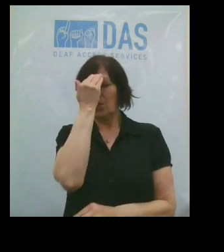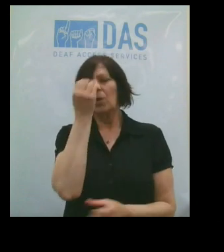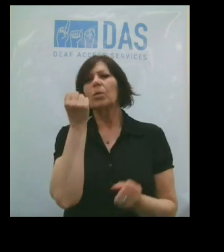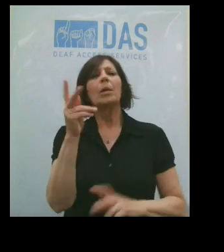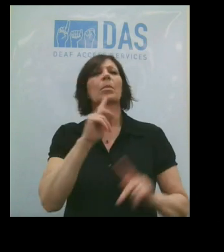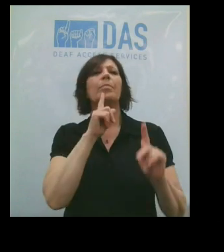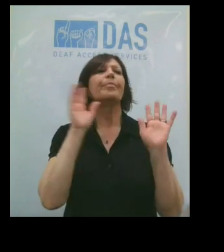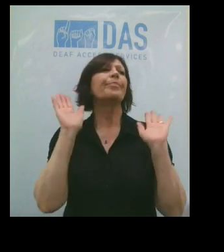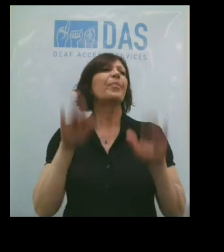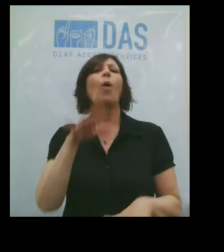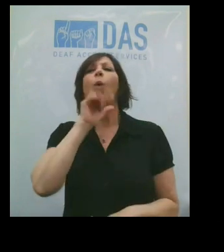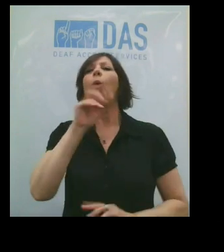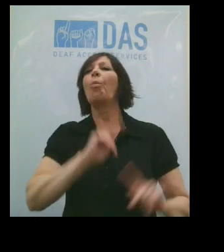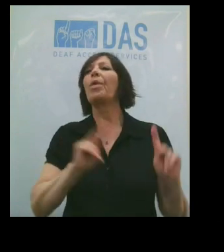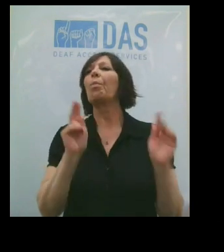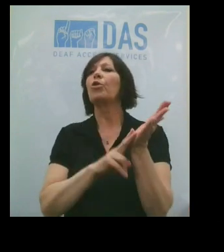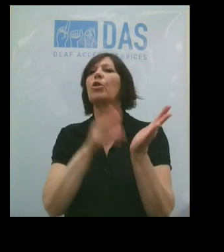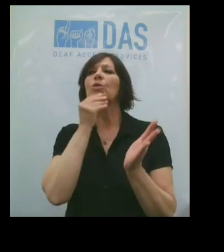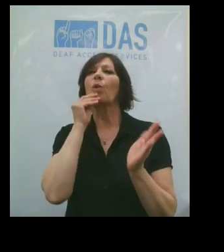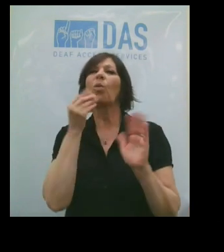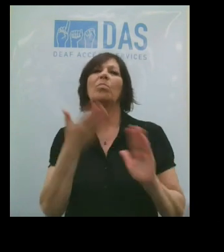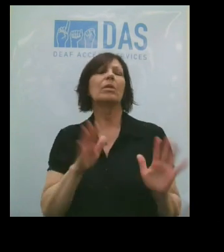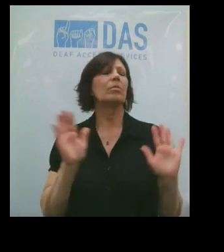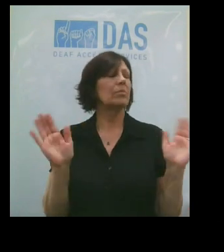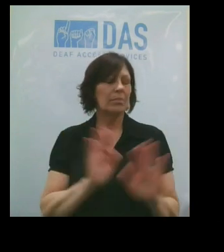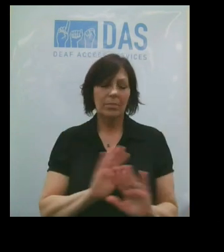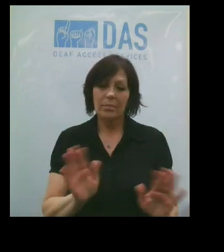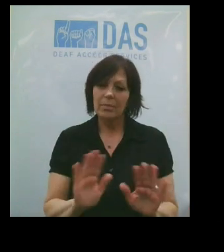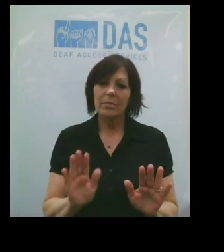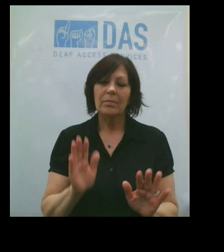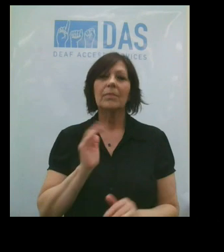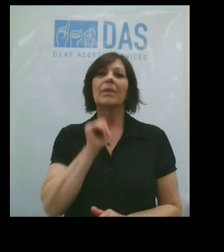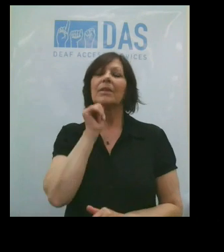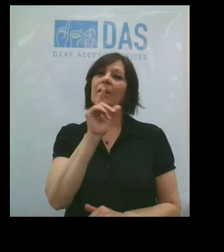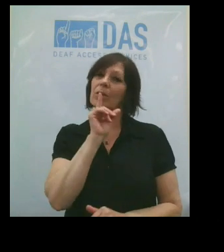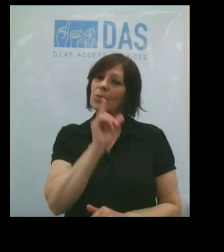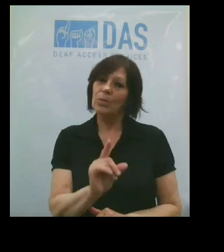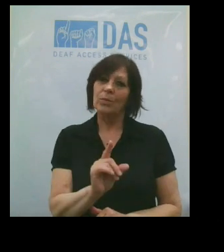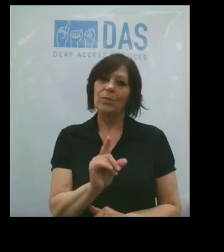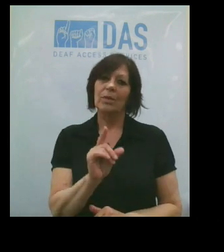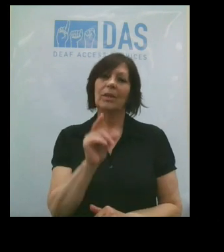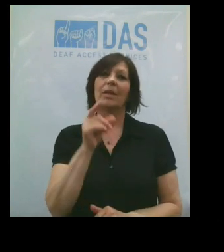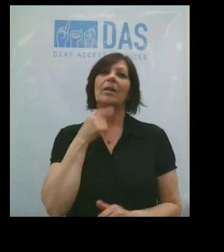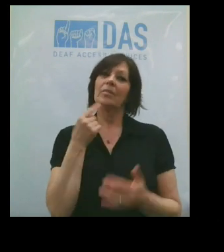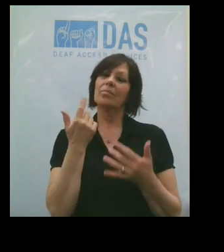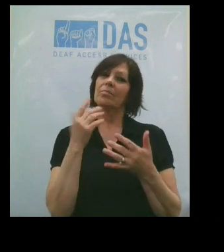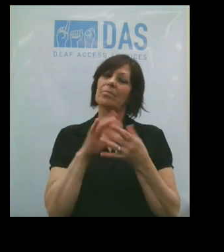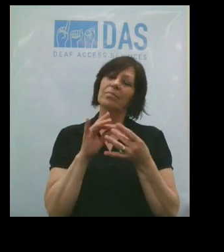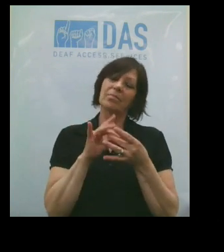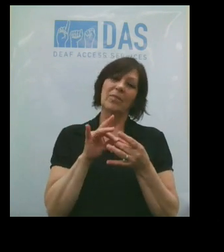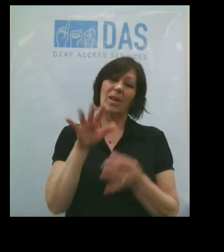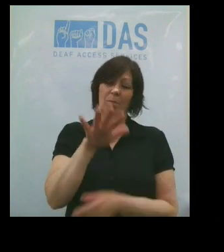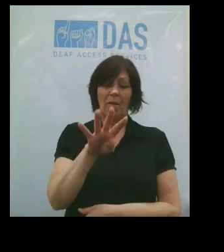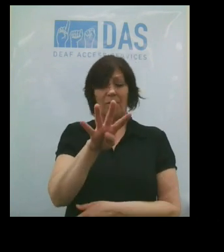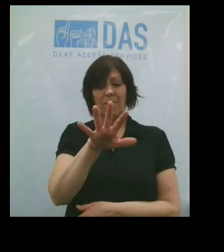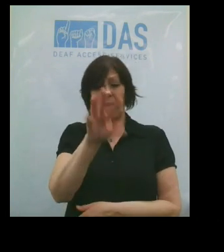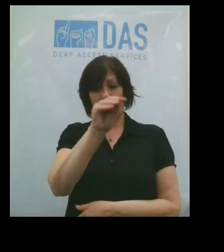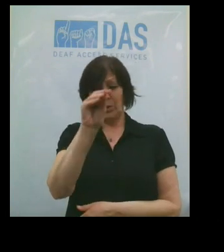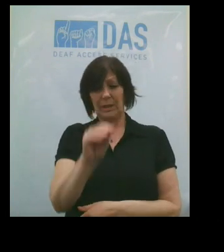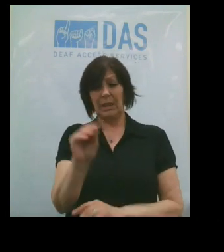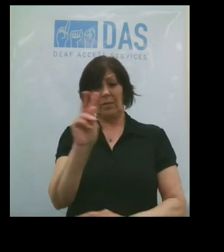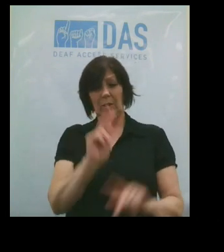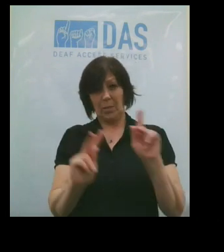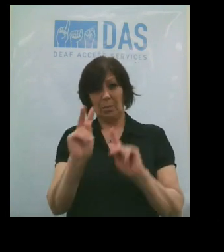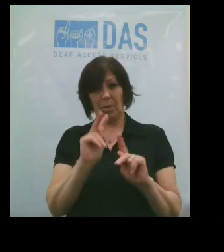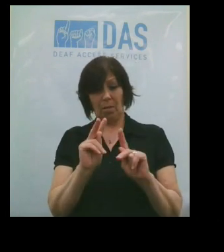saying, oh, it's only old people in nursing homes and hospitals. We know that is not correct. I've been talking about how approximately 45% of the individuals